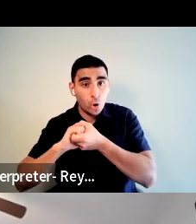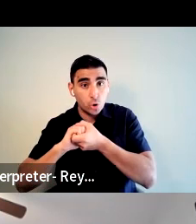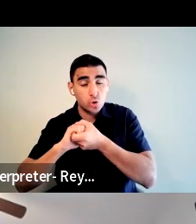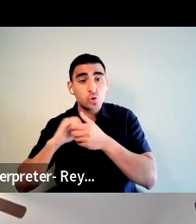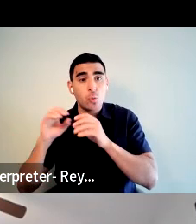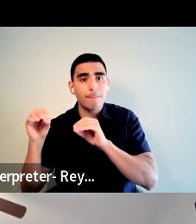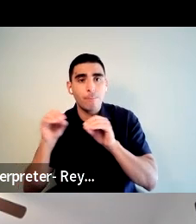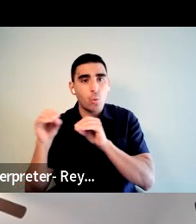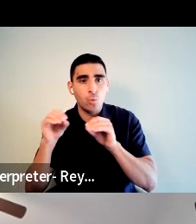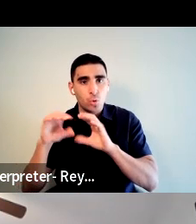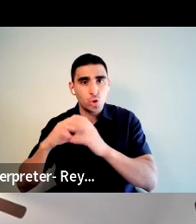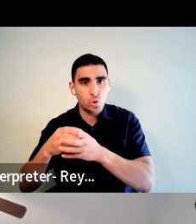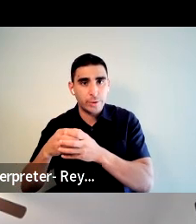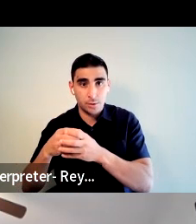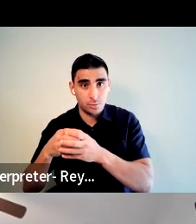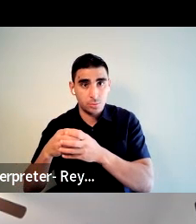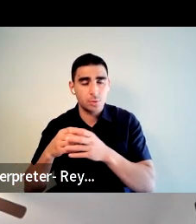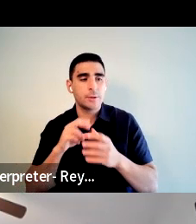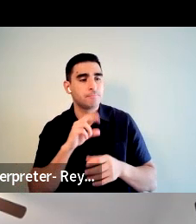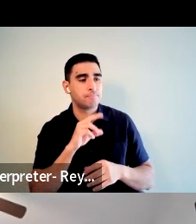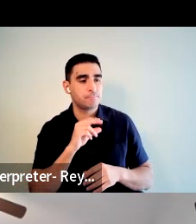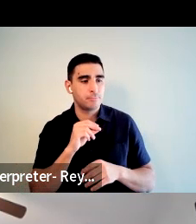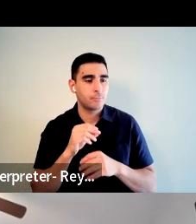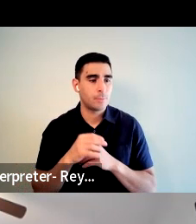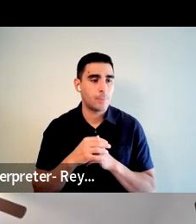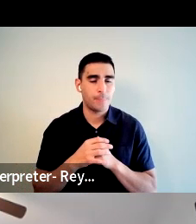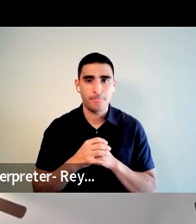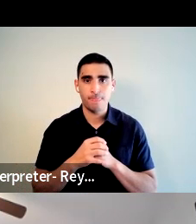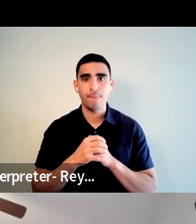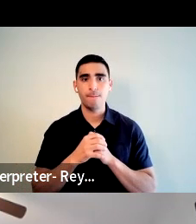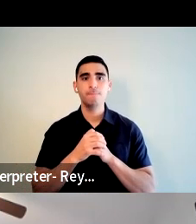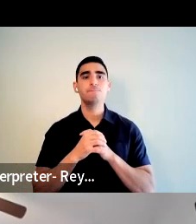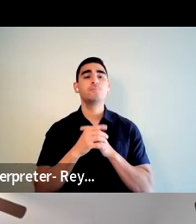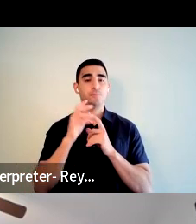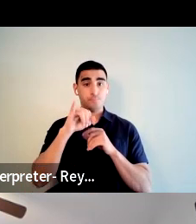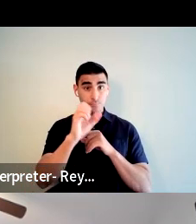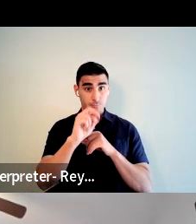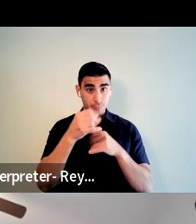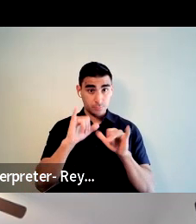working in Nederland currently. Okay. Let's let Jen Leos weigh in, if you're still on the phone.